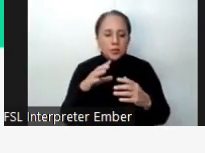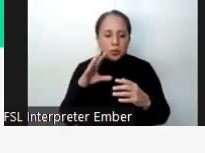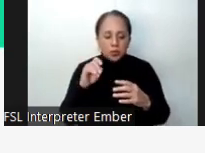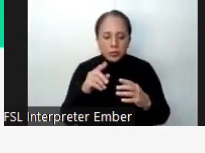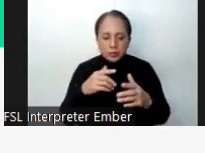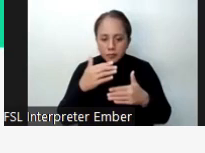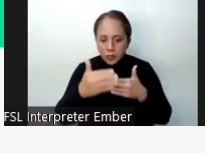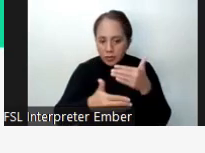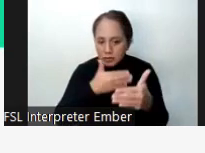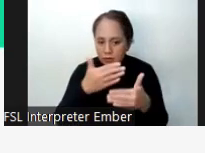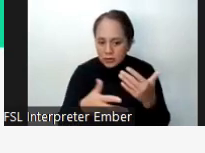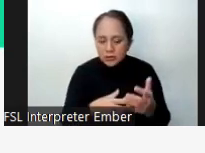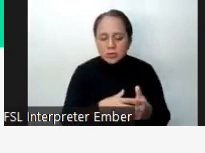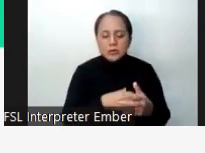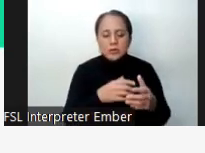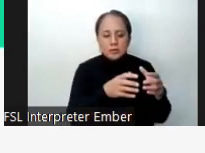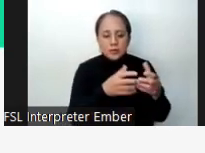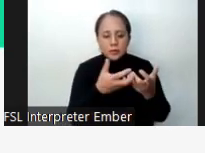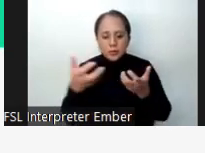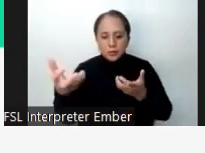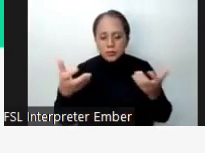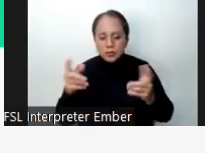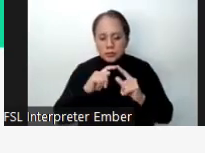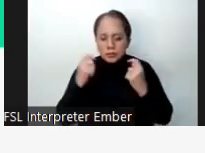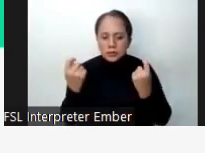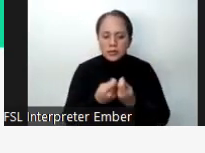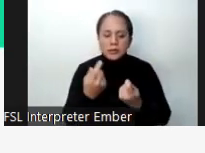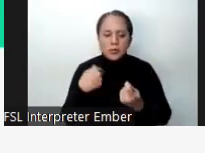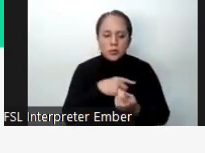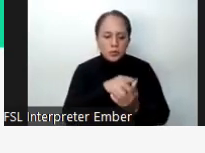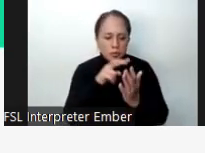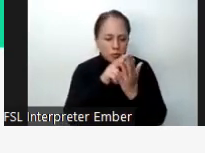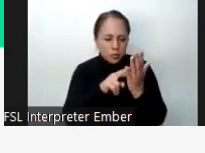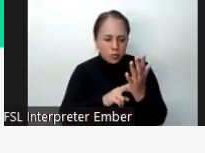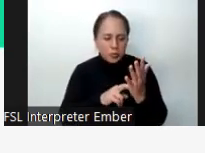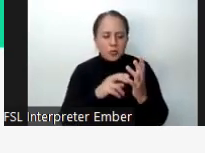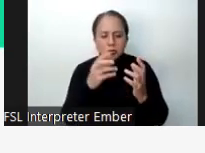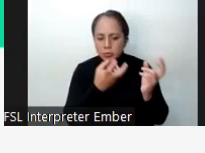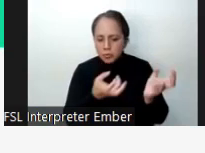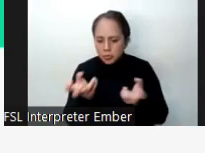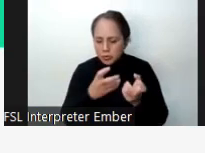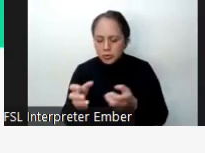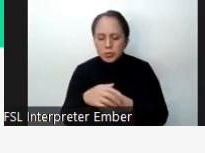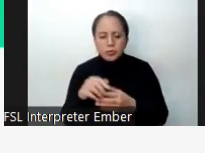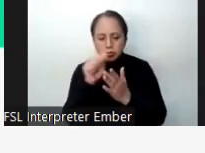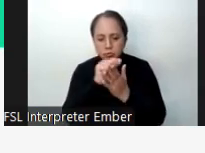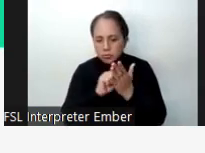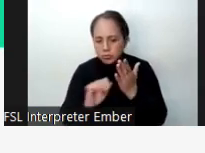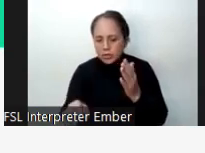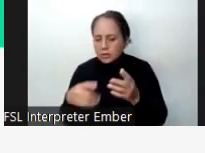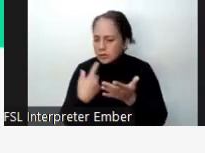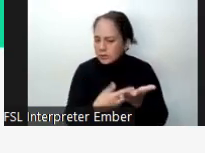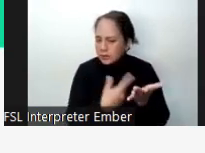the articles were divided among the team members and we read and coded each article and met to discuss